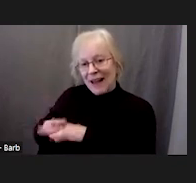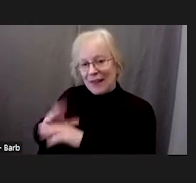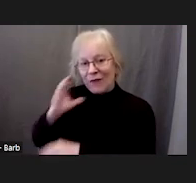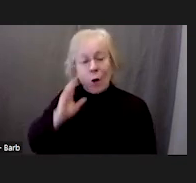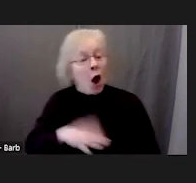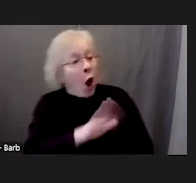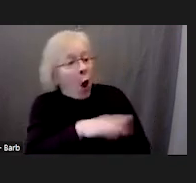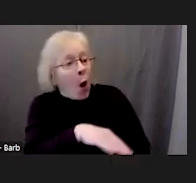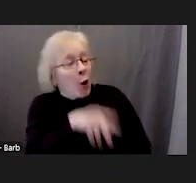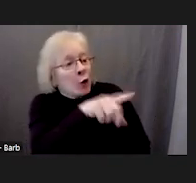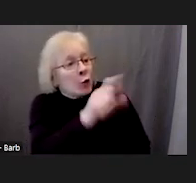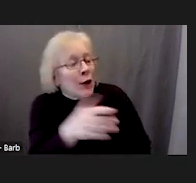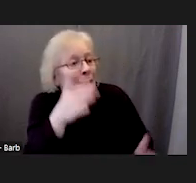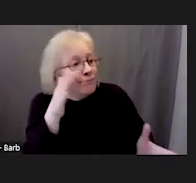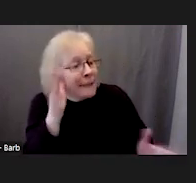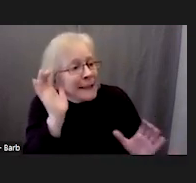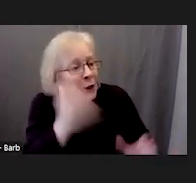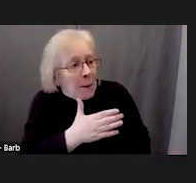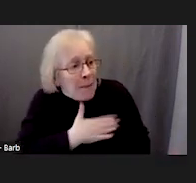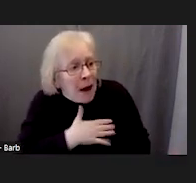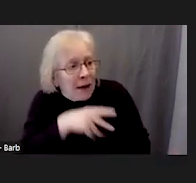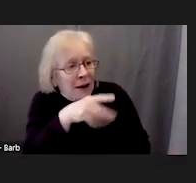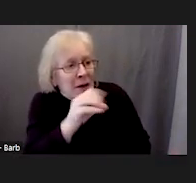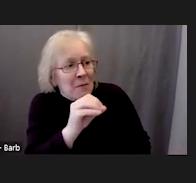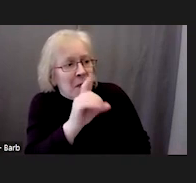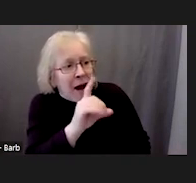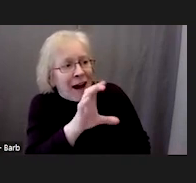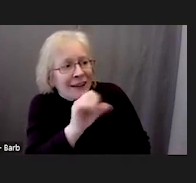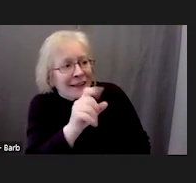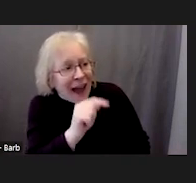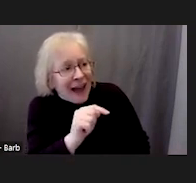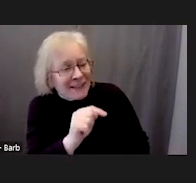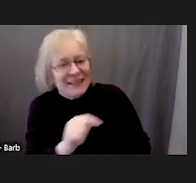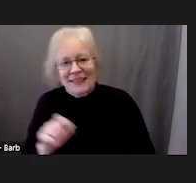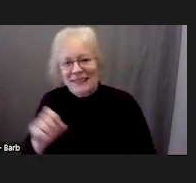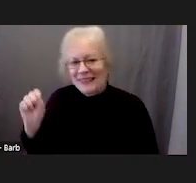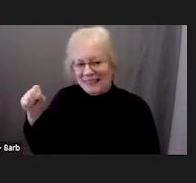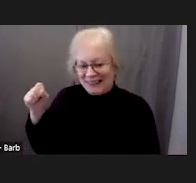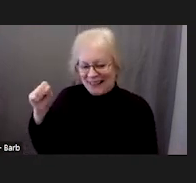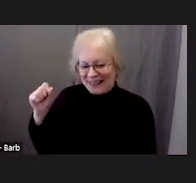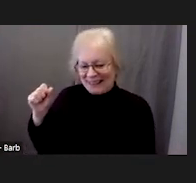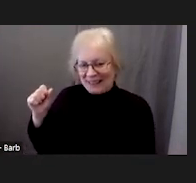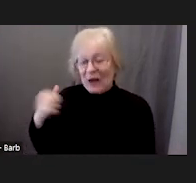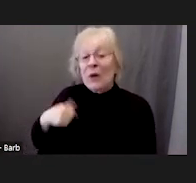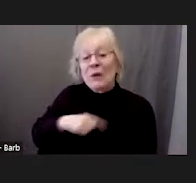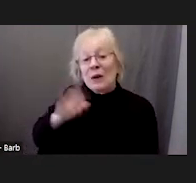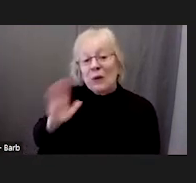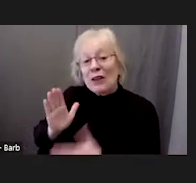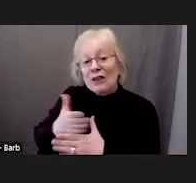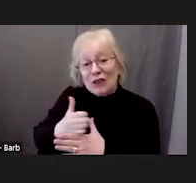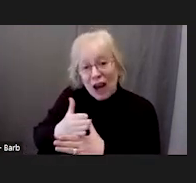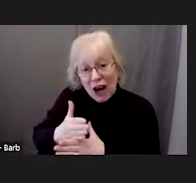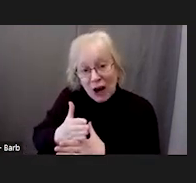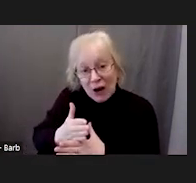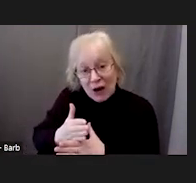Michael, you should listen to my podcast. Yes. We'll share it, Peach, so people can